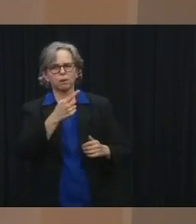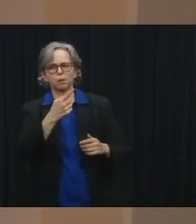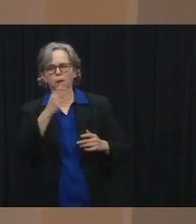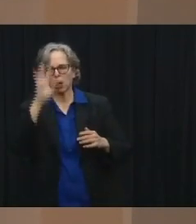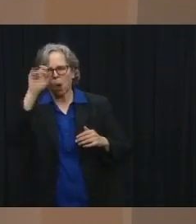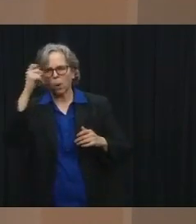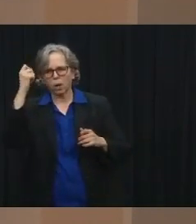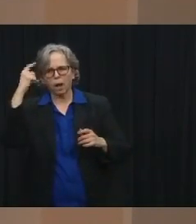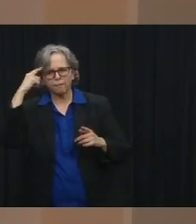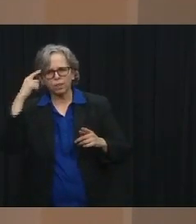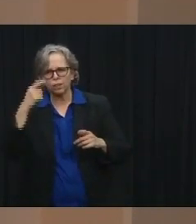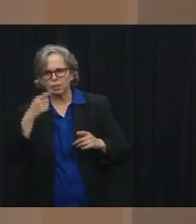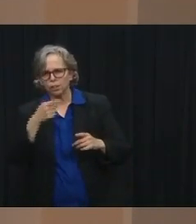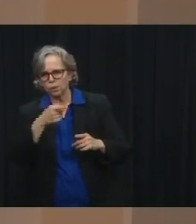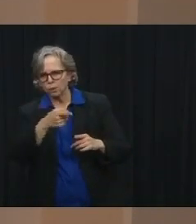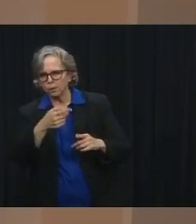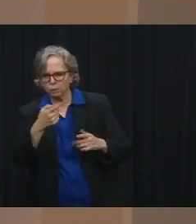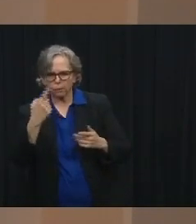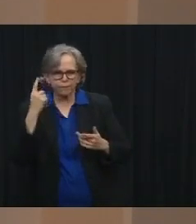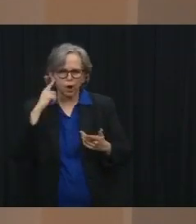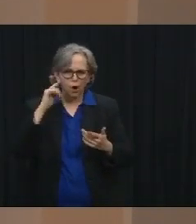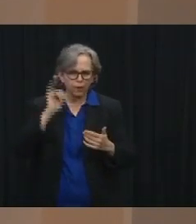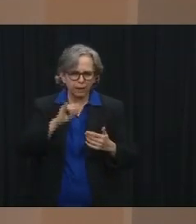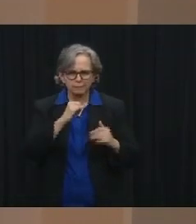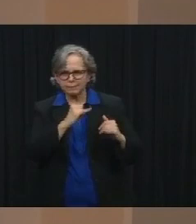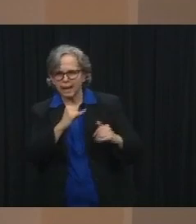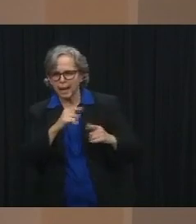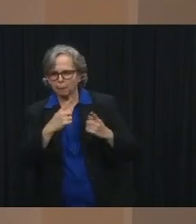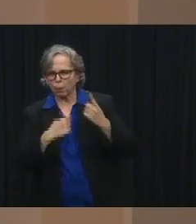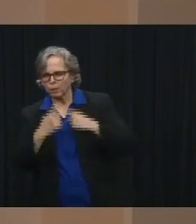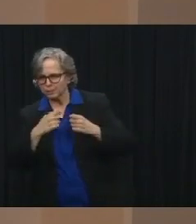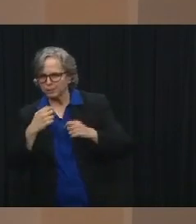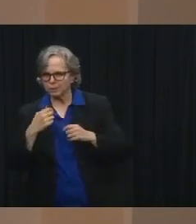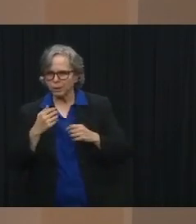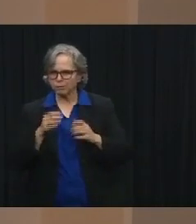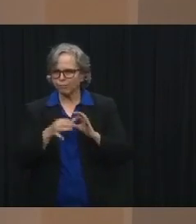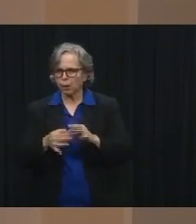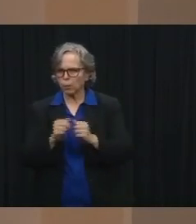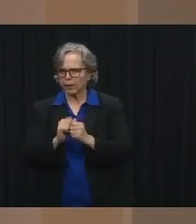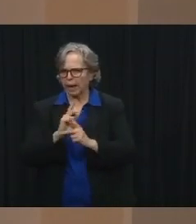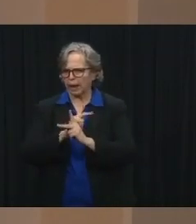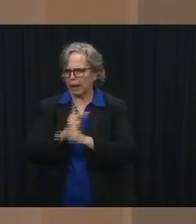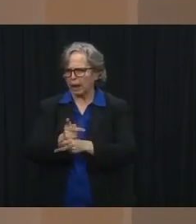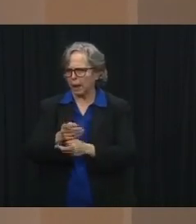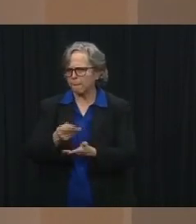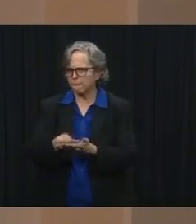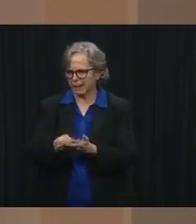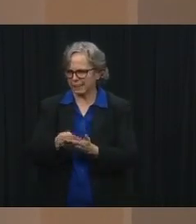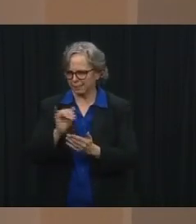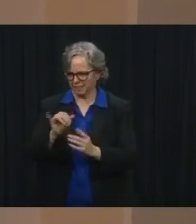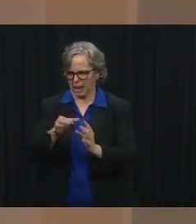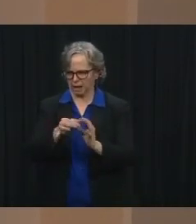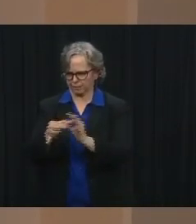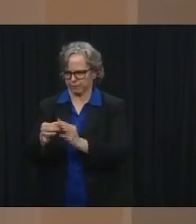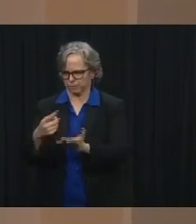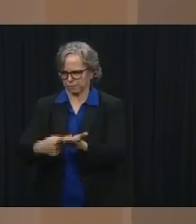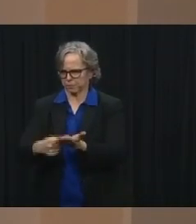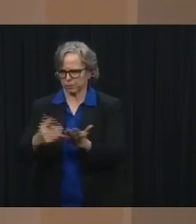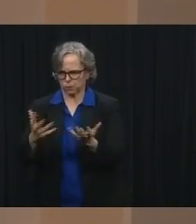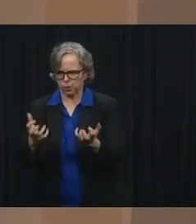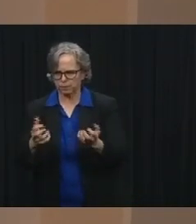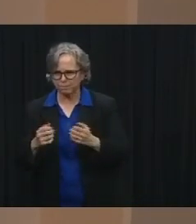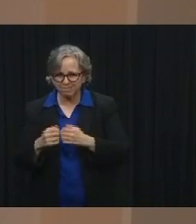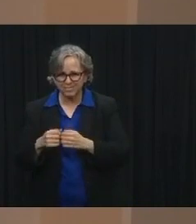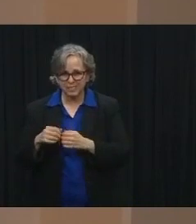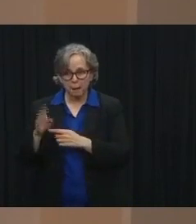days regarding lending and the financial services. First of all, the banks want me to remind you, and the credit unions and everybody who's part of the